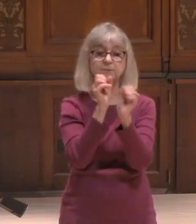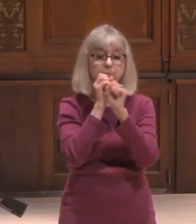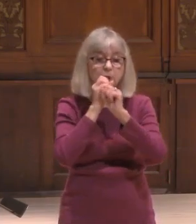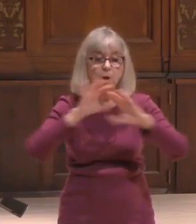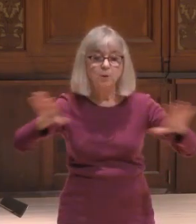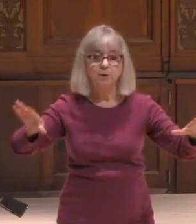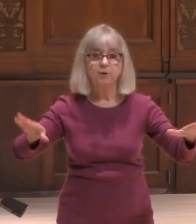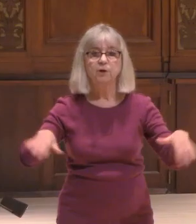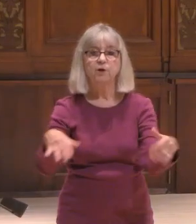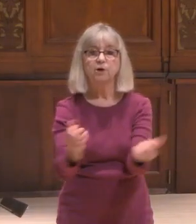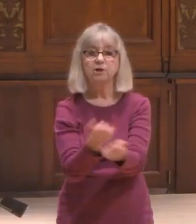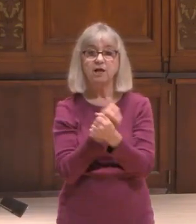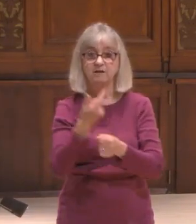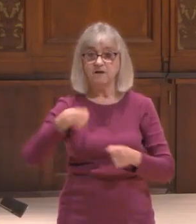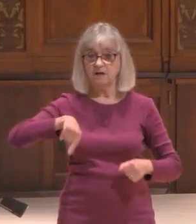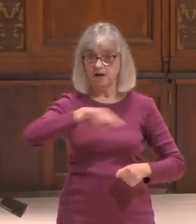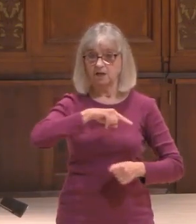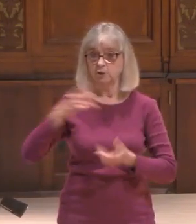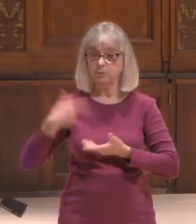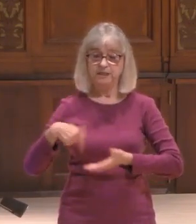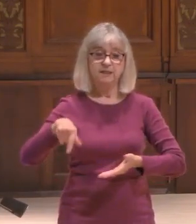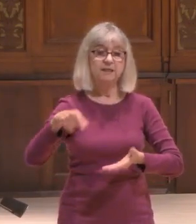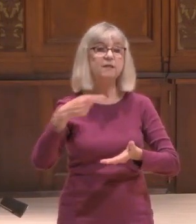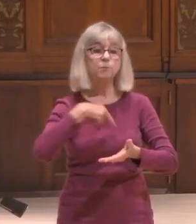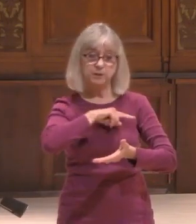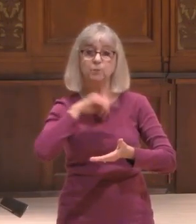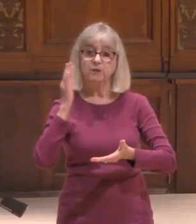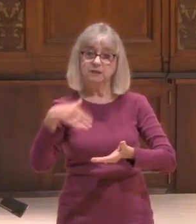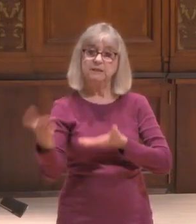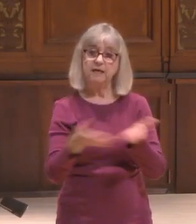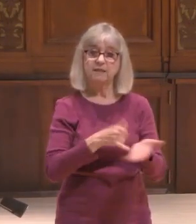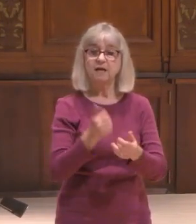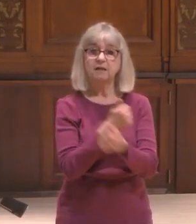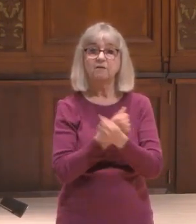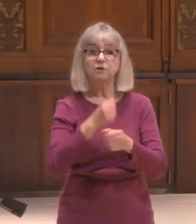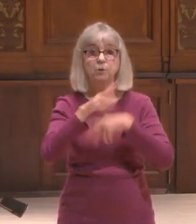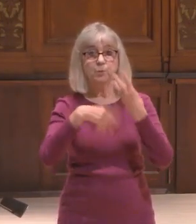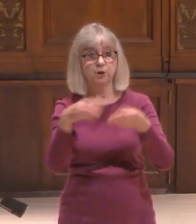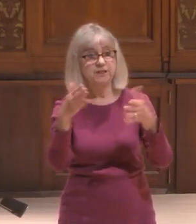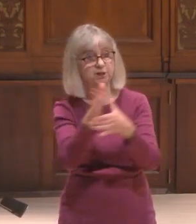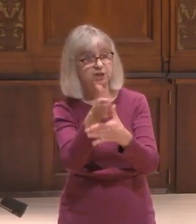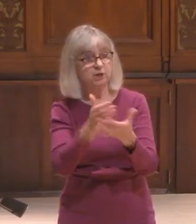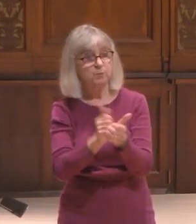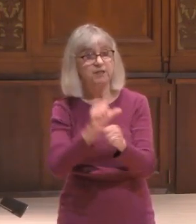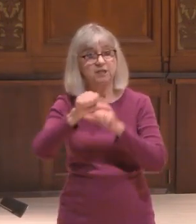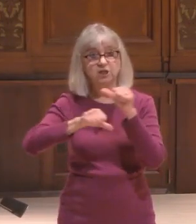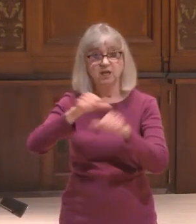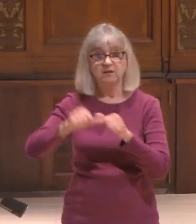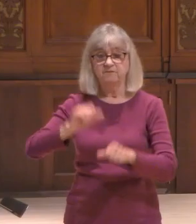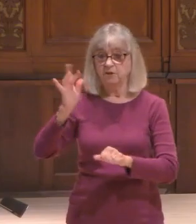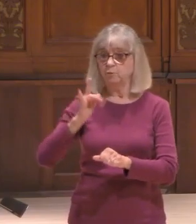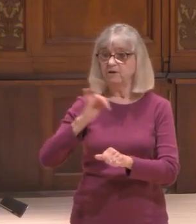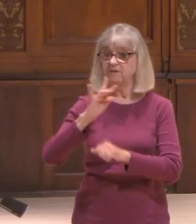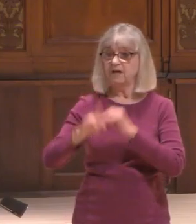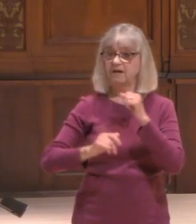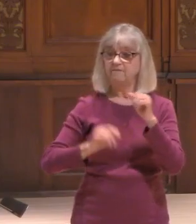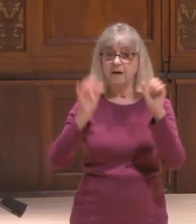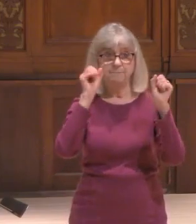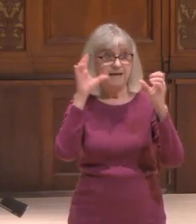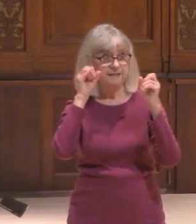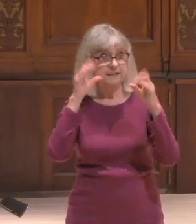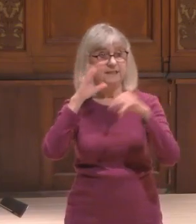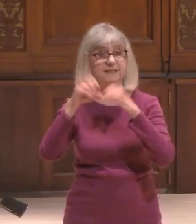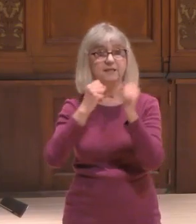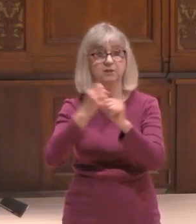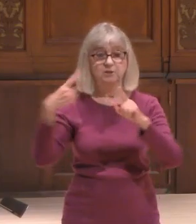we have taken that love to the world and we've shared it with each other. for 25 amazing